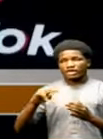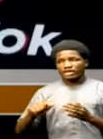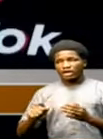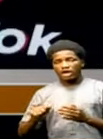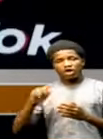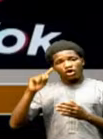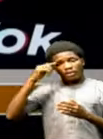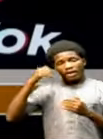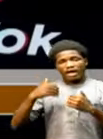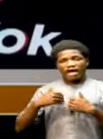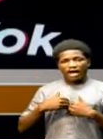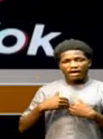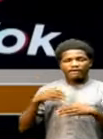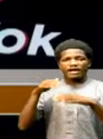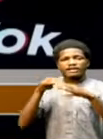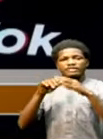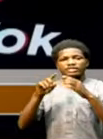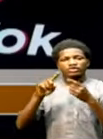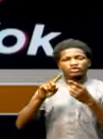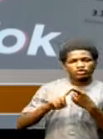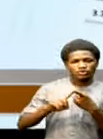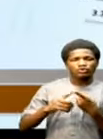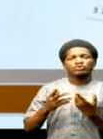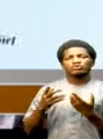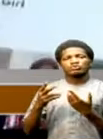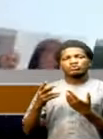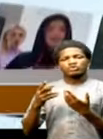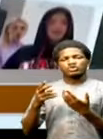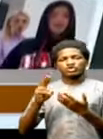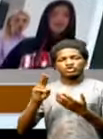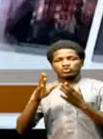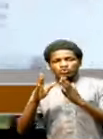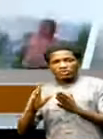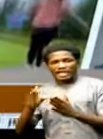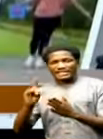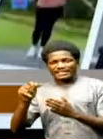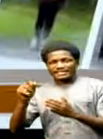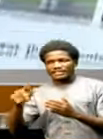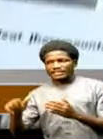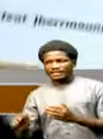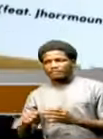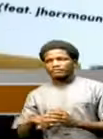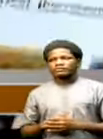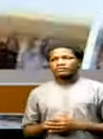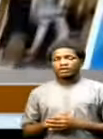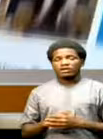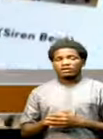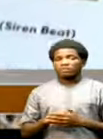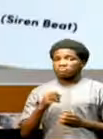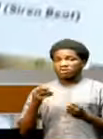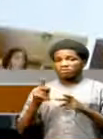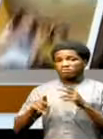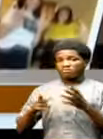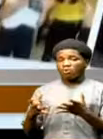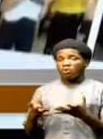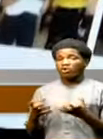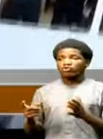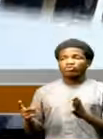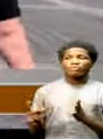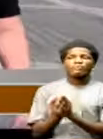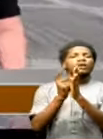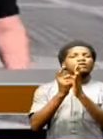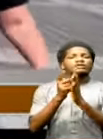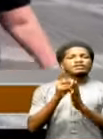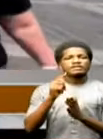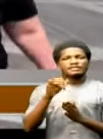video app's user data. In the United States, there are growing calls to ban TikTok, owned by